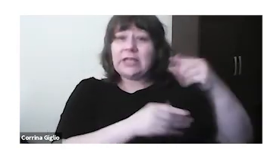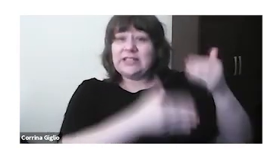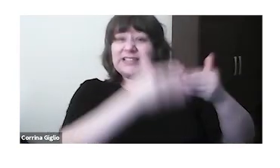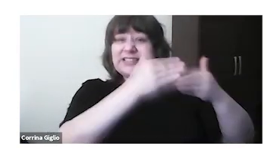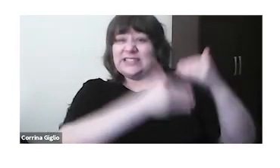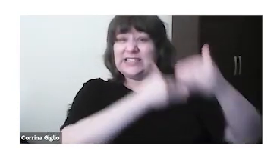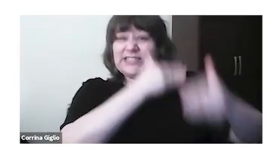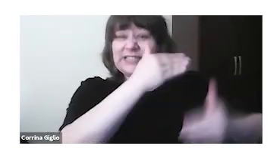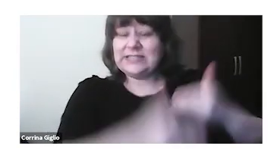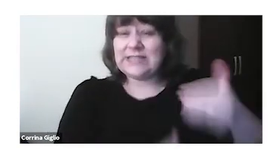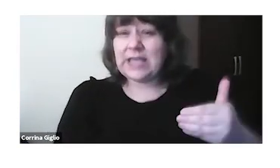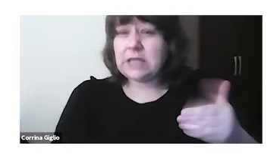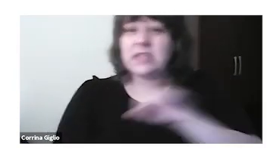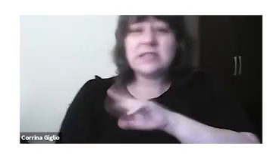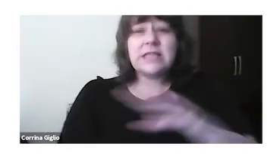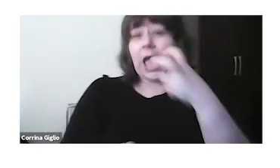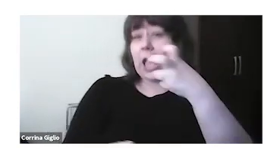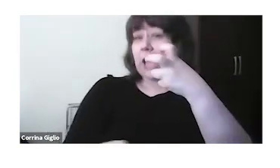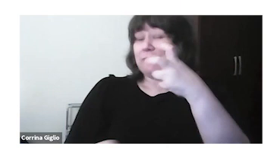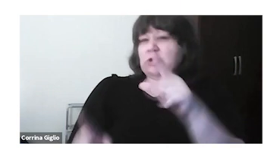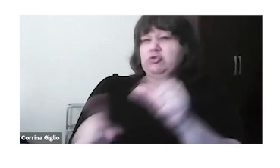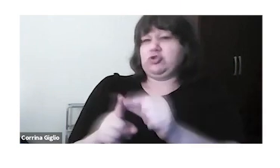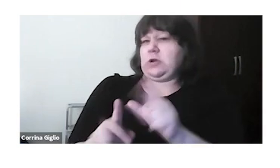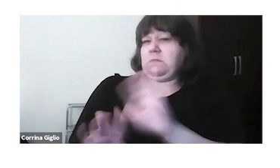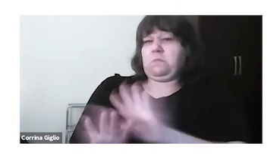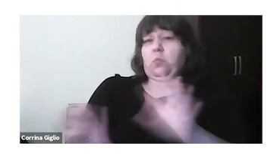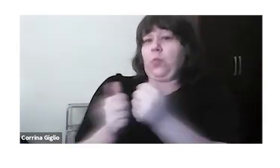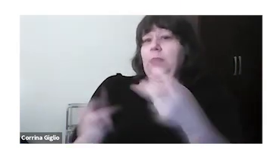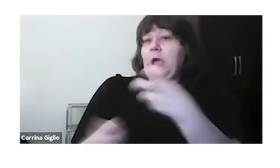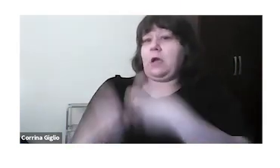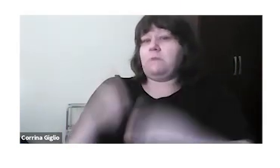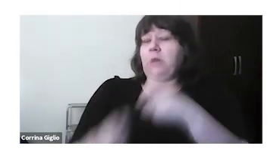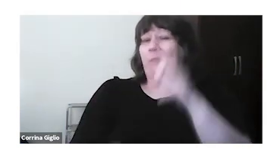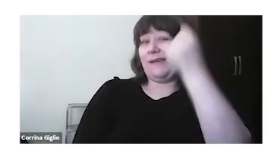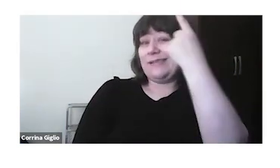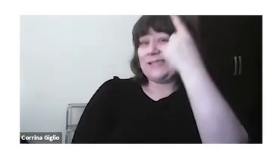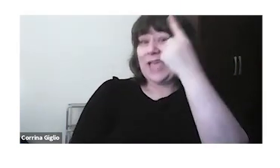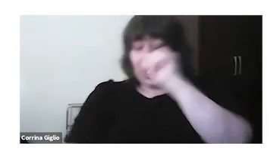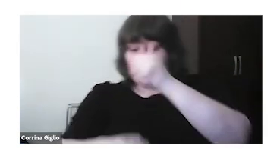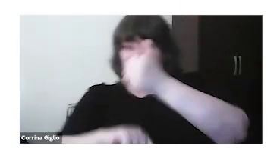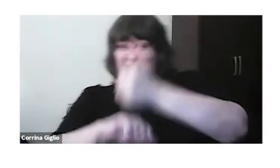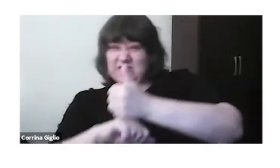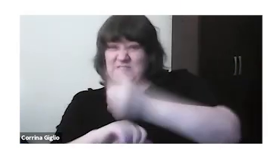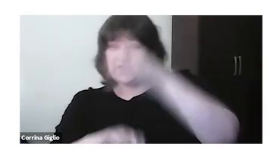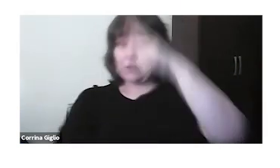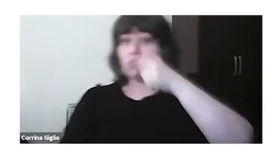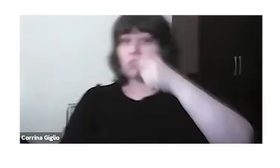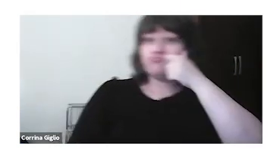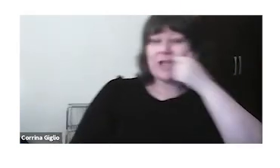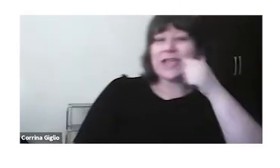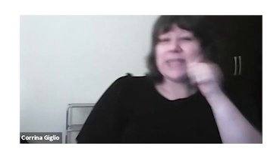using unproblematically. We understand that race is a social construction. It's not a biological